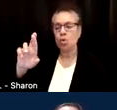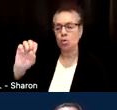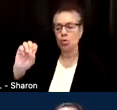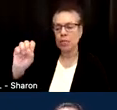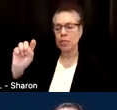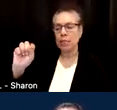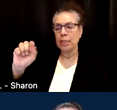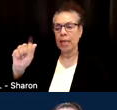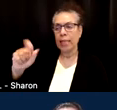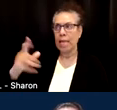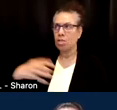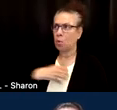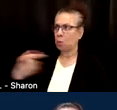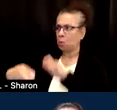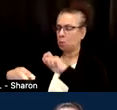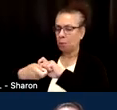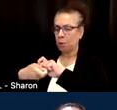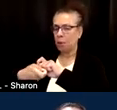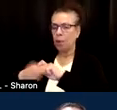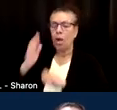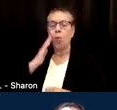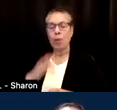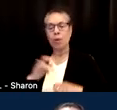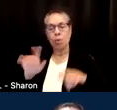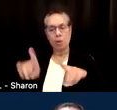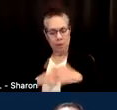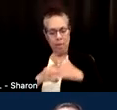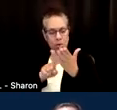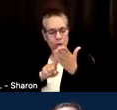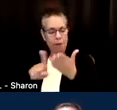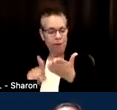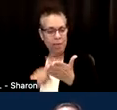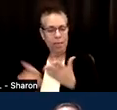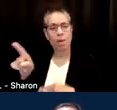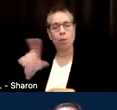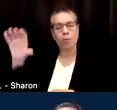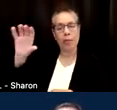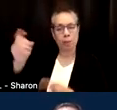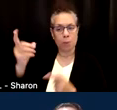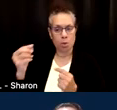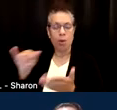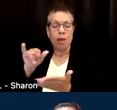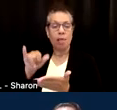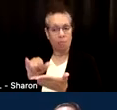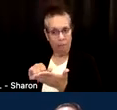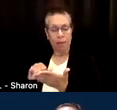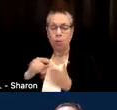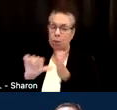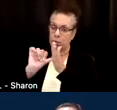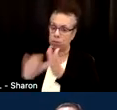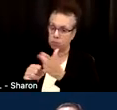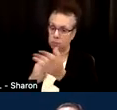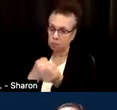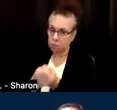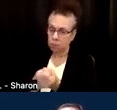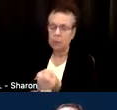and the investigation will immediately be picked back up to investigate for retaliation, as that is also a statute that we enforce. We also